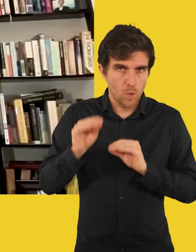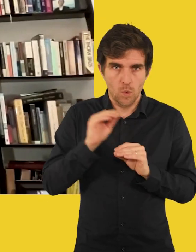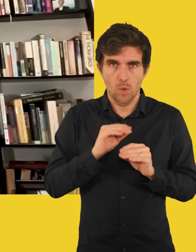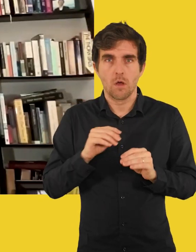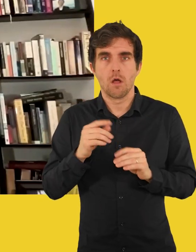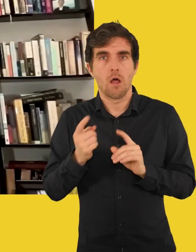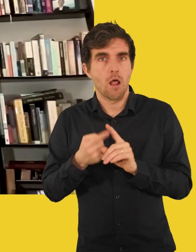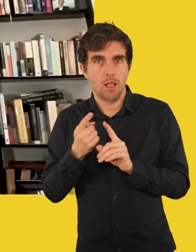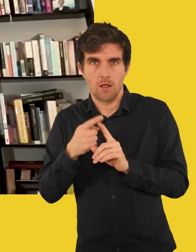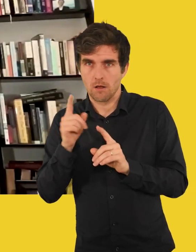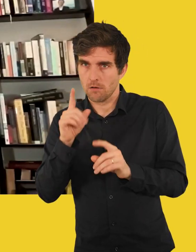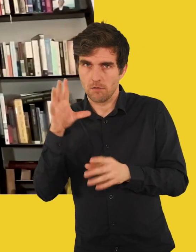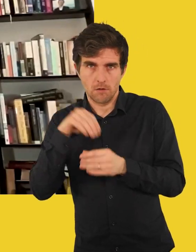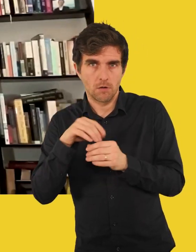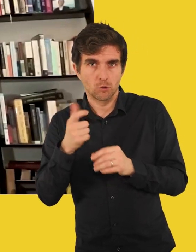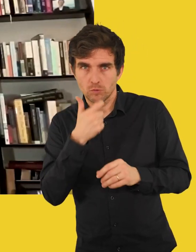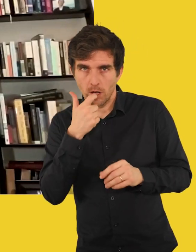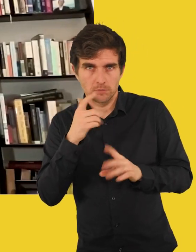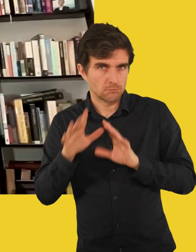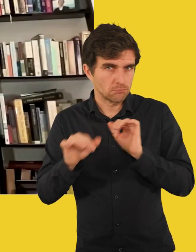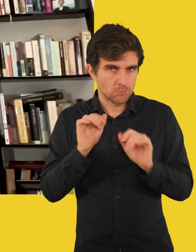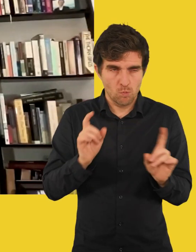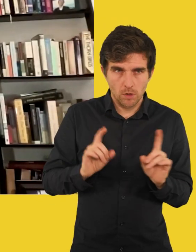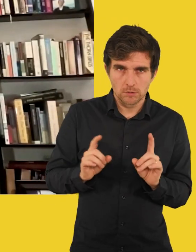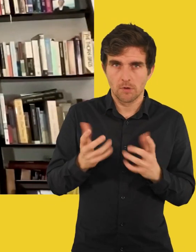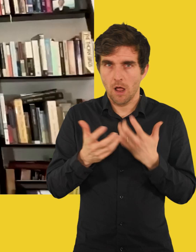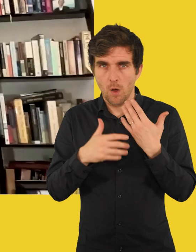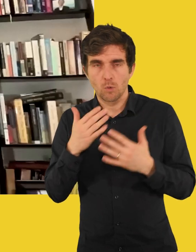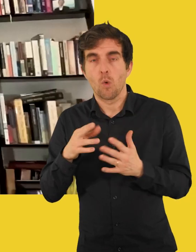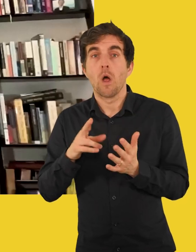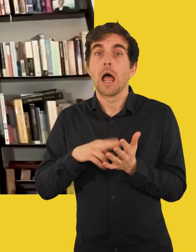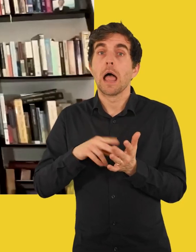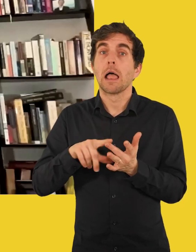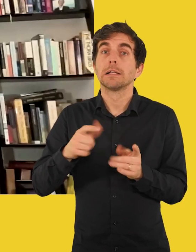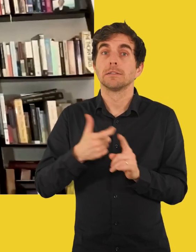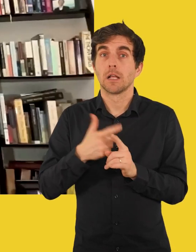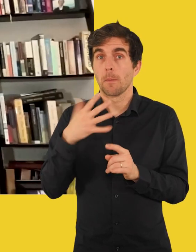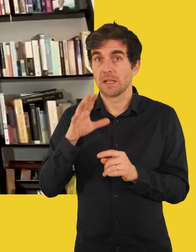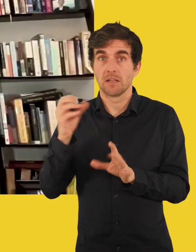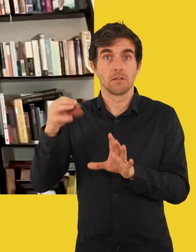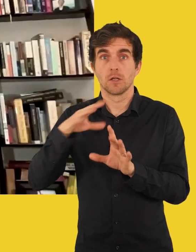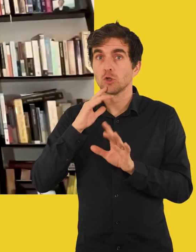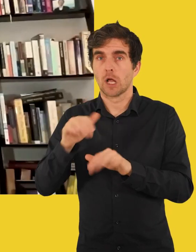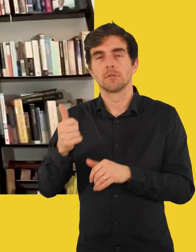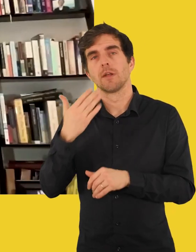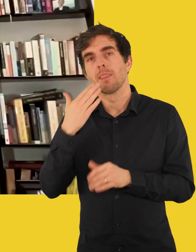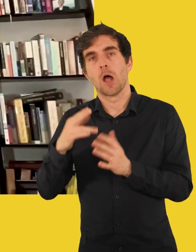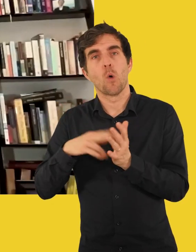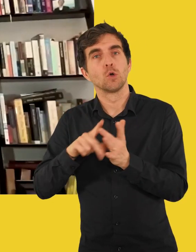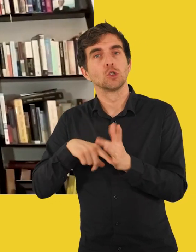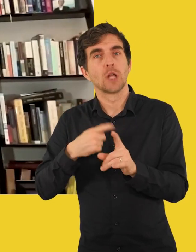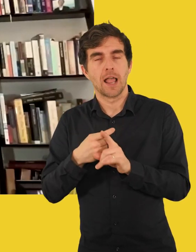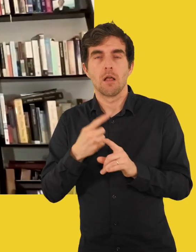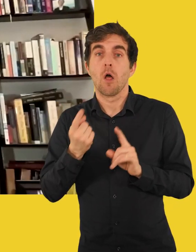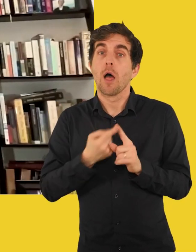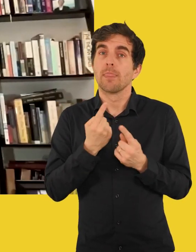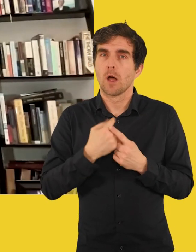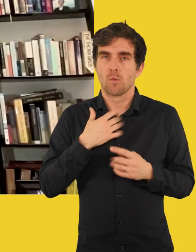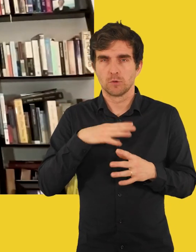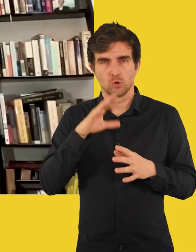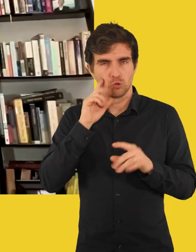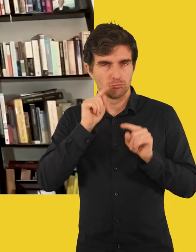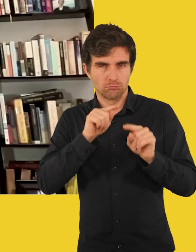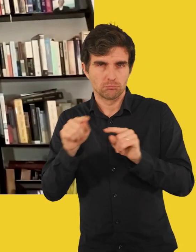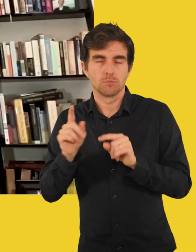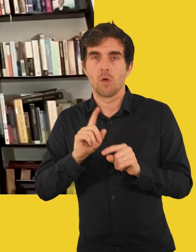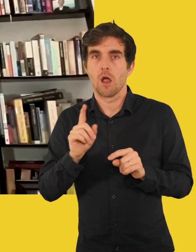might be putting together. But just another way to kind of play with the donut. Nick's just put that in the chat. Thanks, Nick. And the other thing I